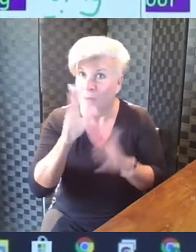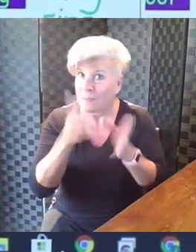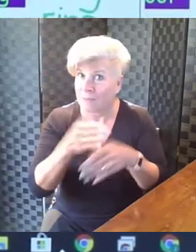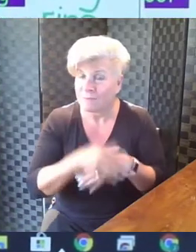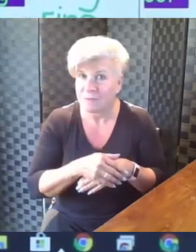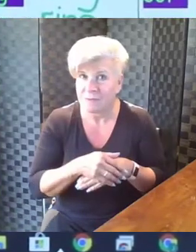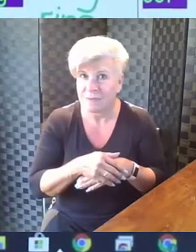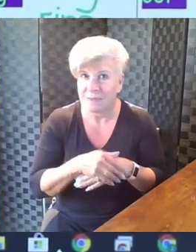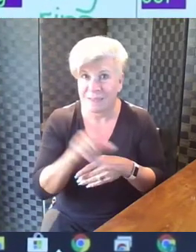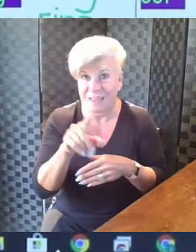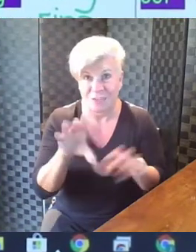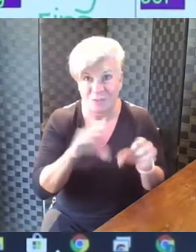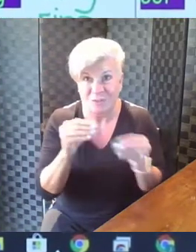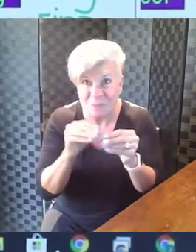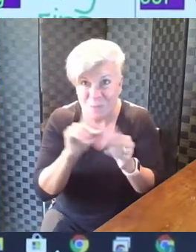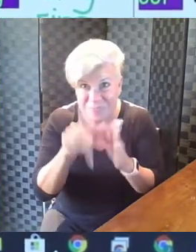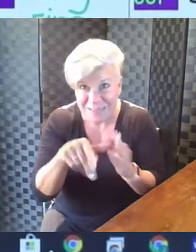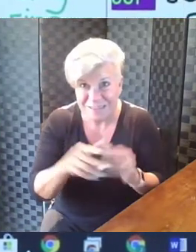Fool.